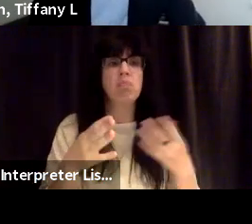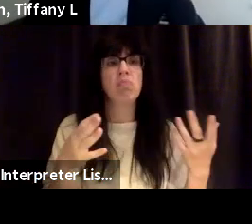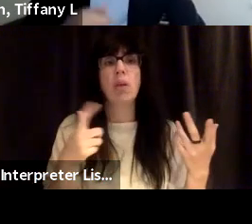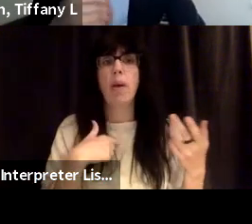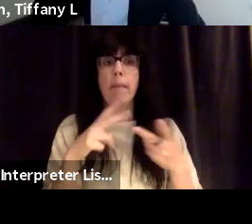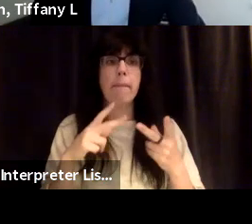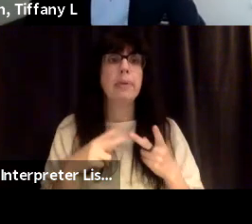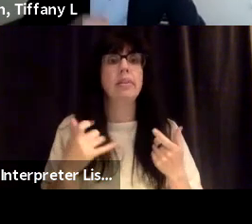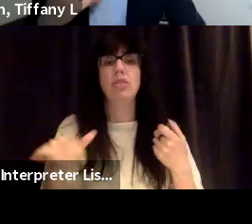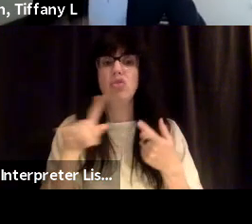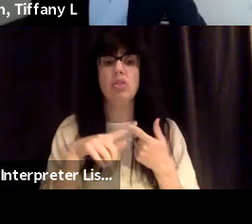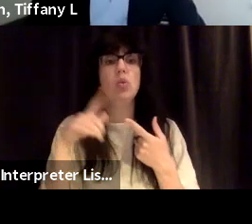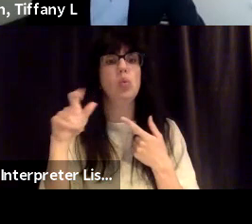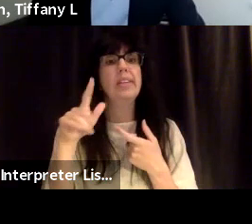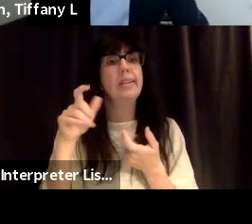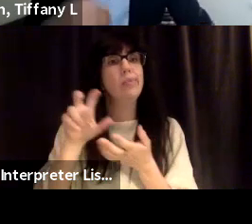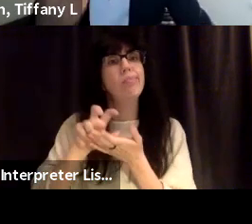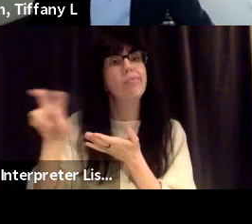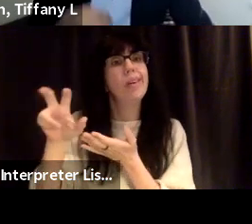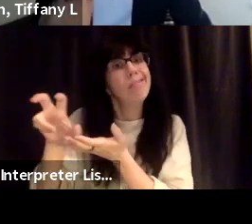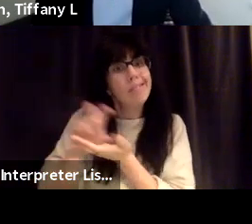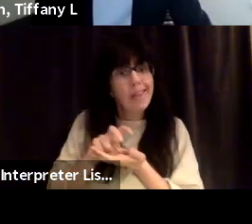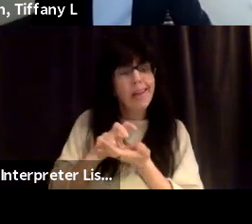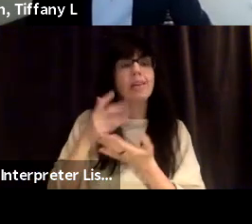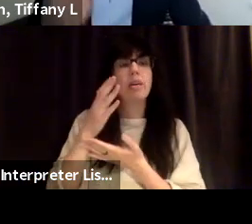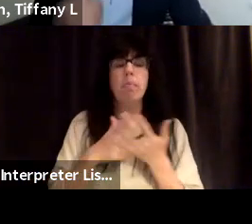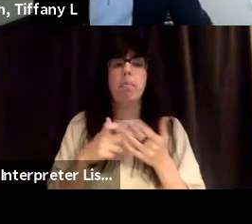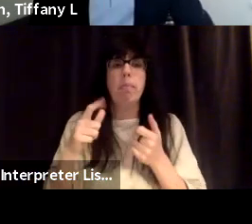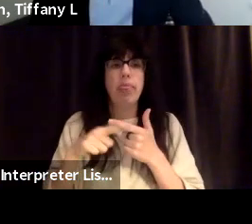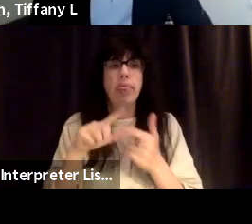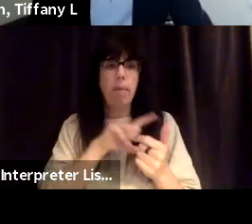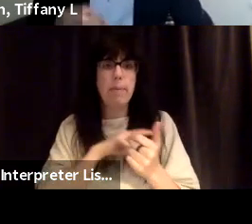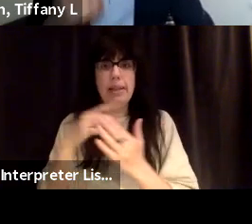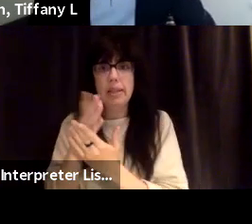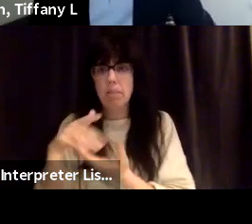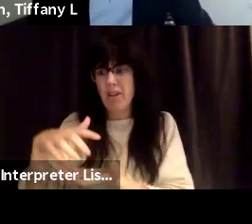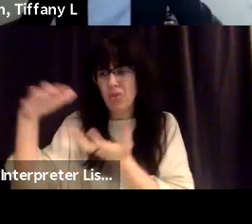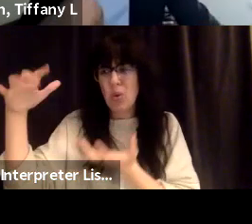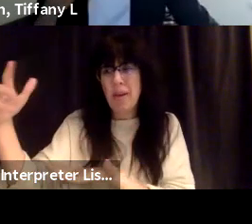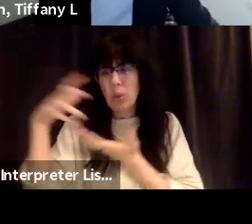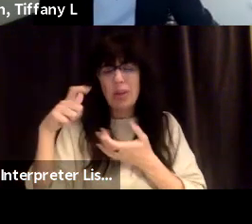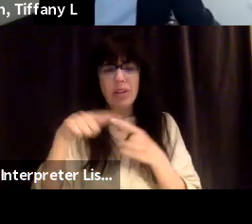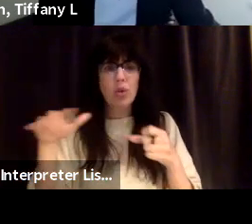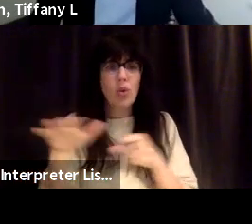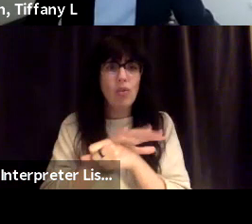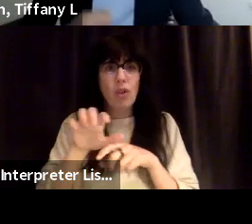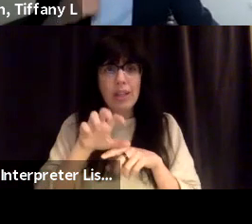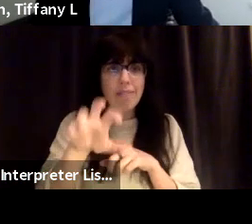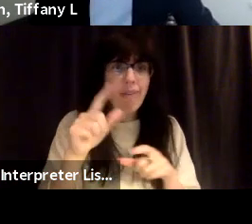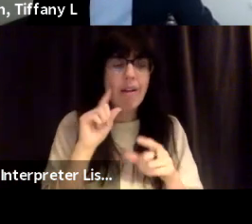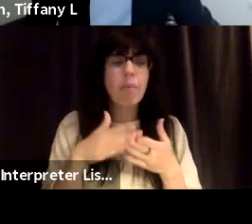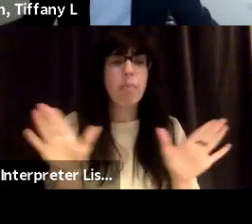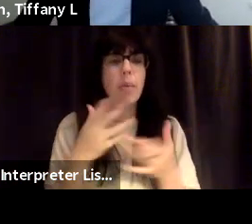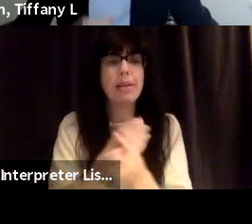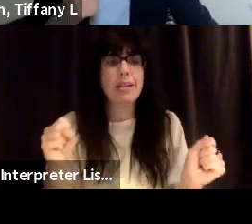to divest, to defund the bloated police budget so that we can finally fully fund public safety, right? I